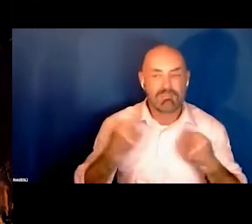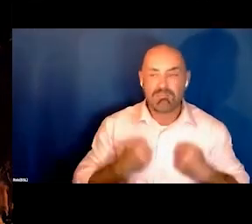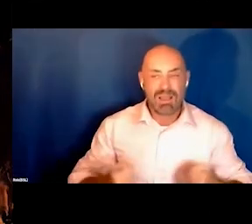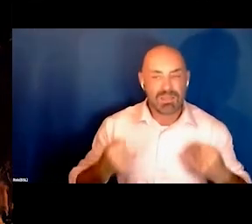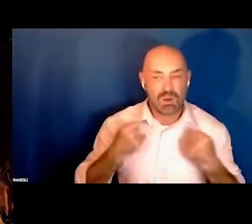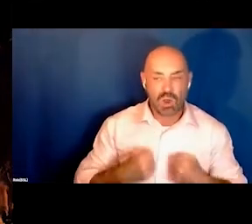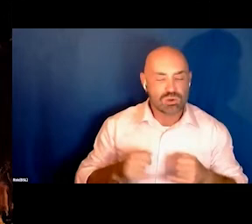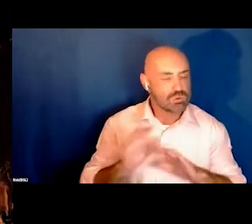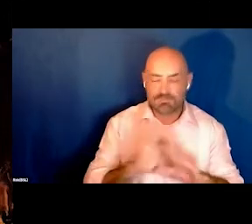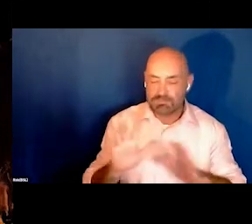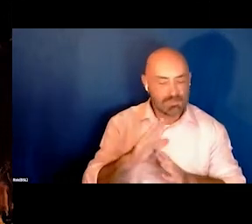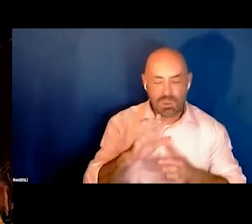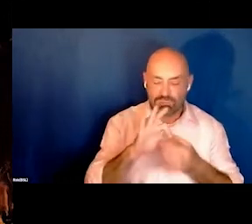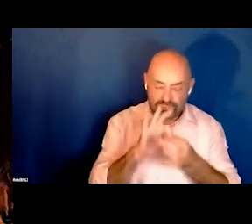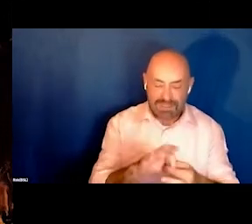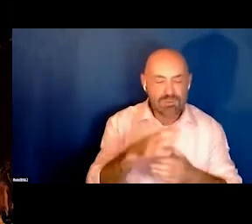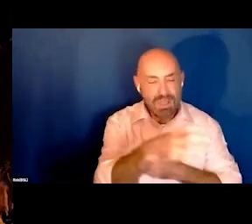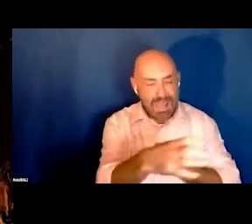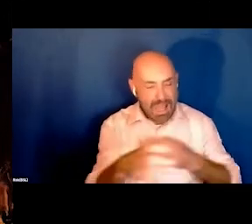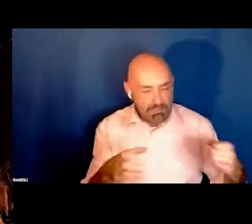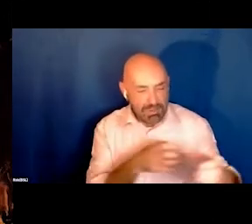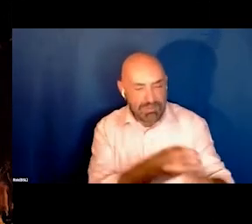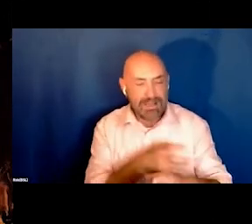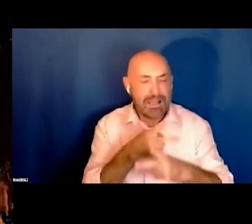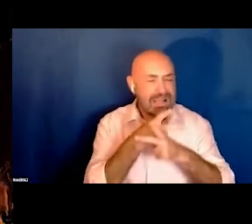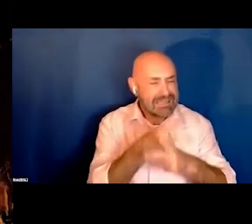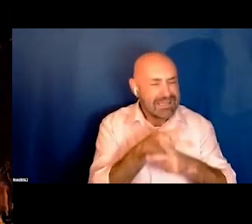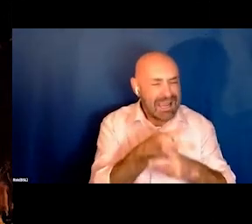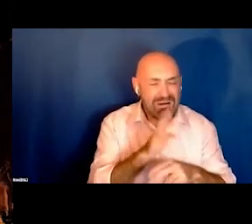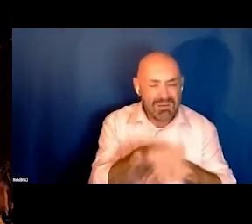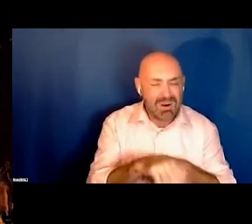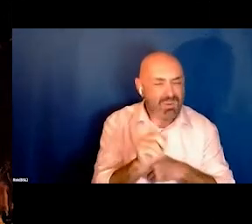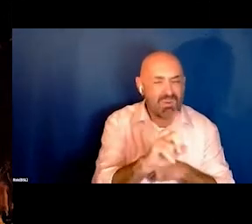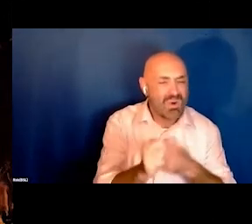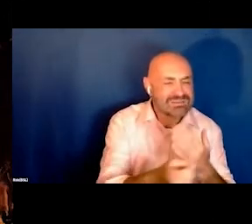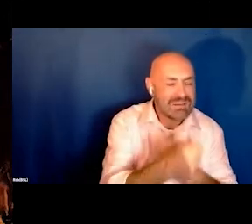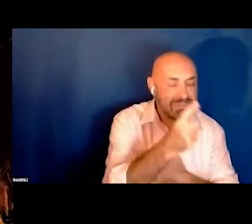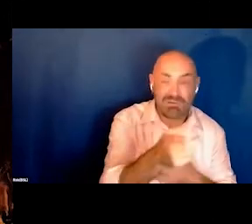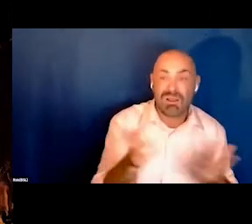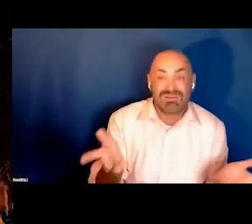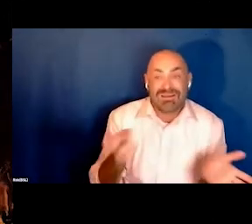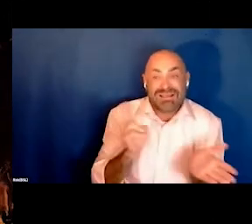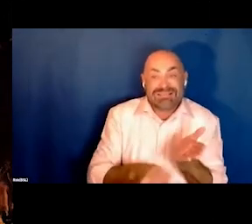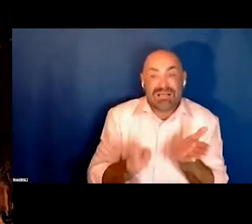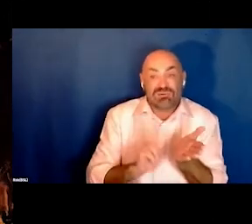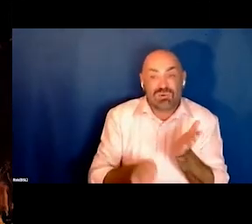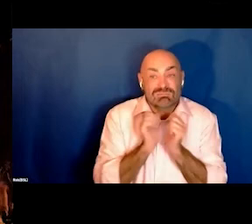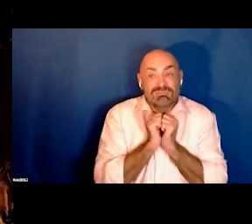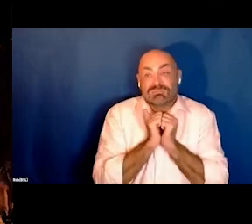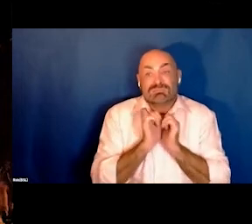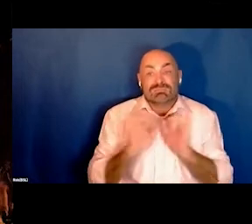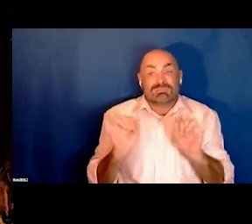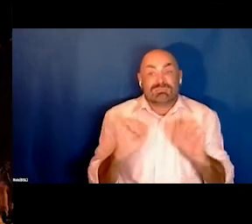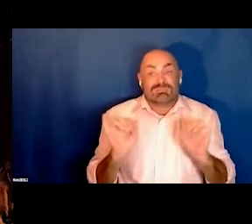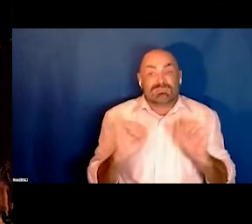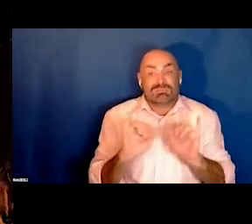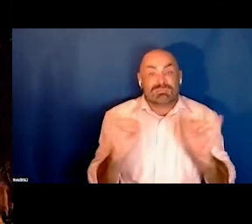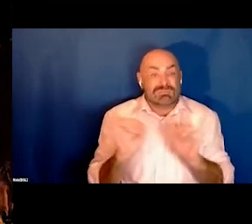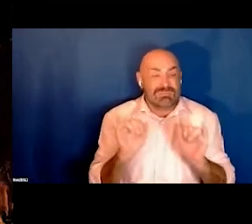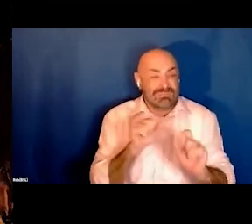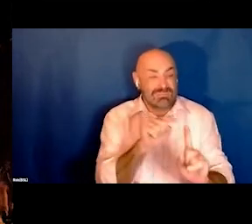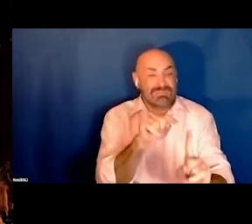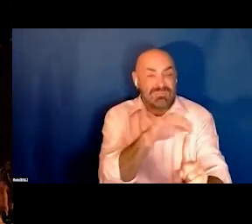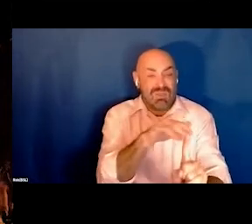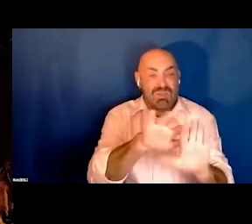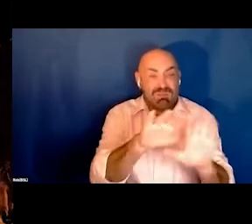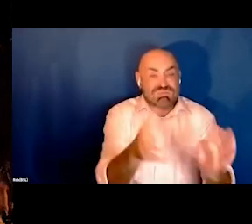to empathy, to caring about what's happening, and it's natural and understandable to be really scared in light of the threats